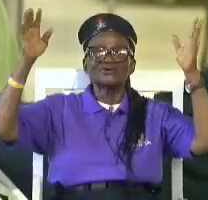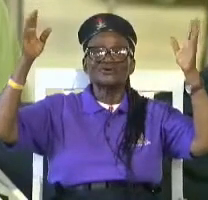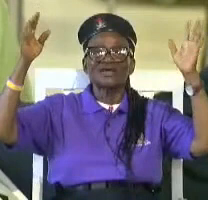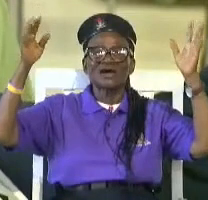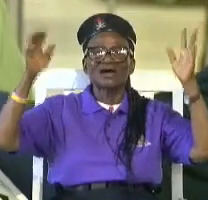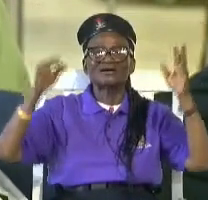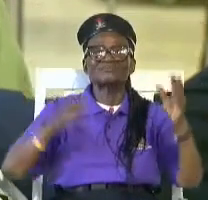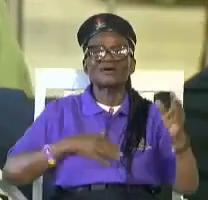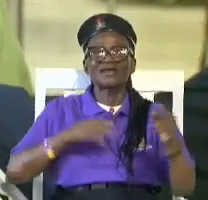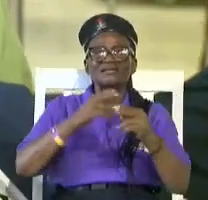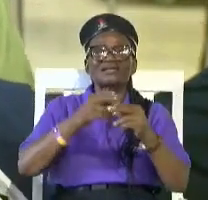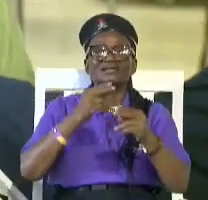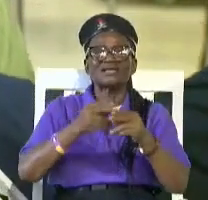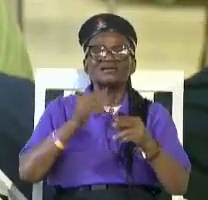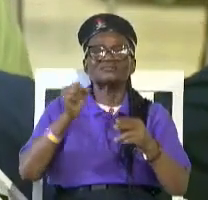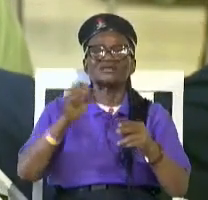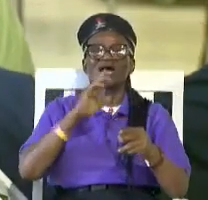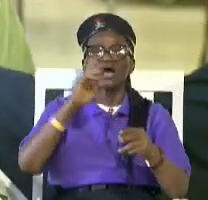My name's